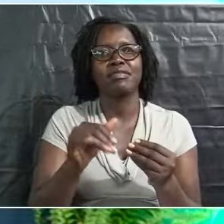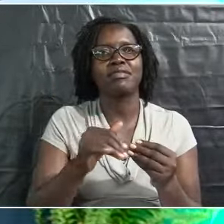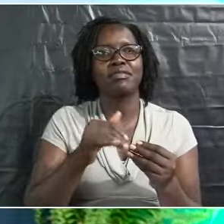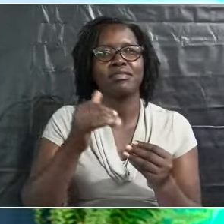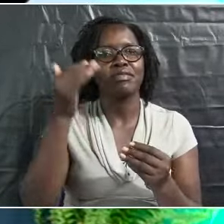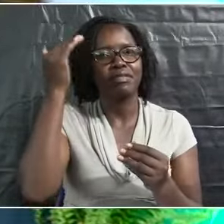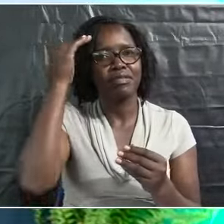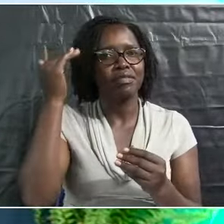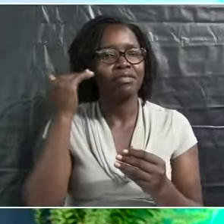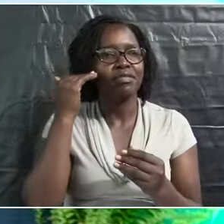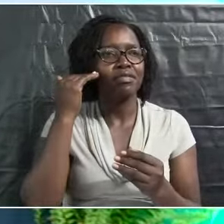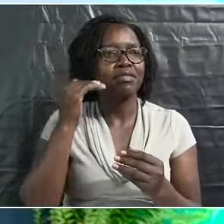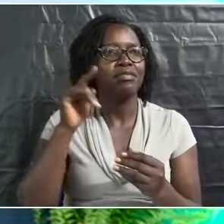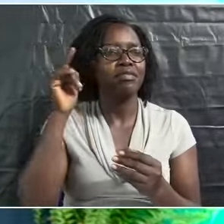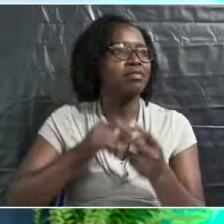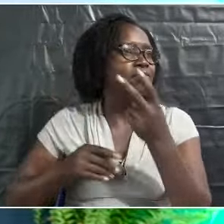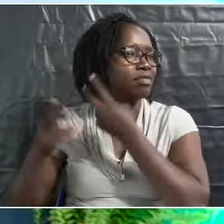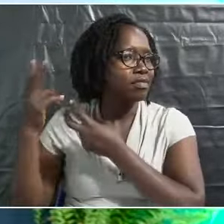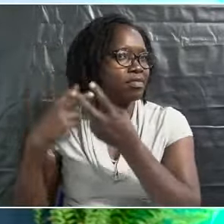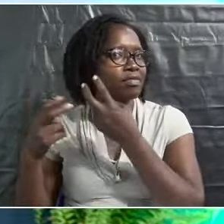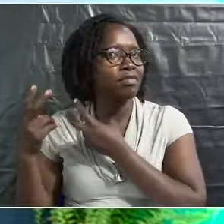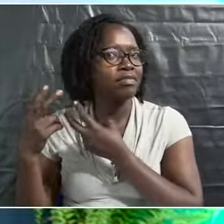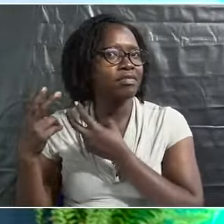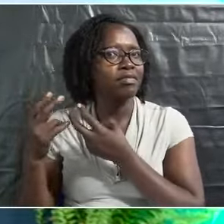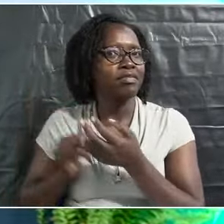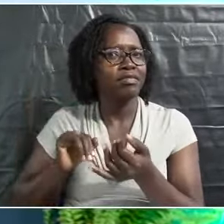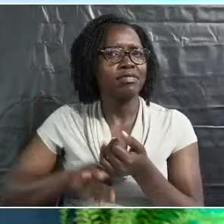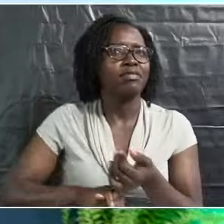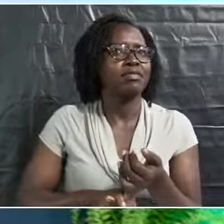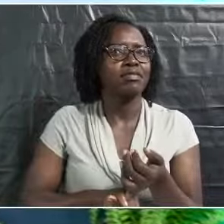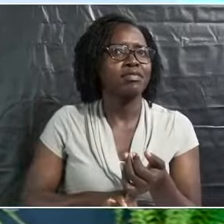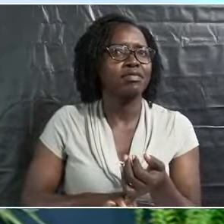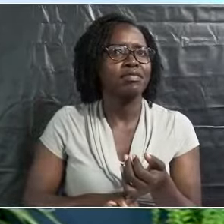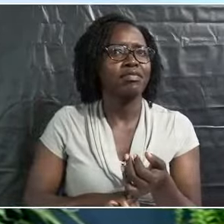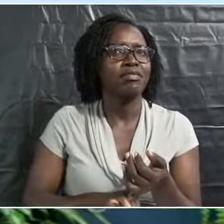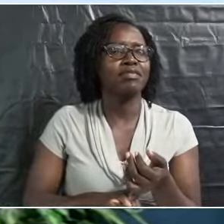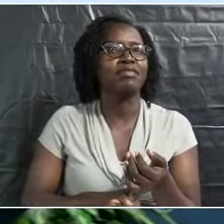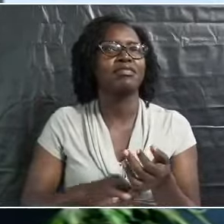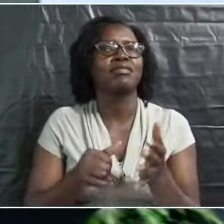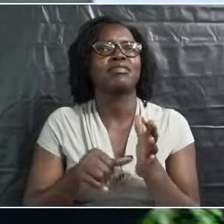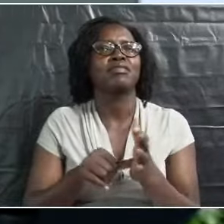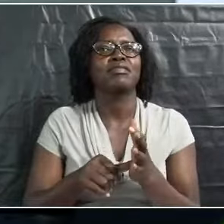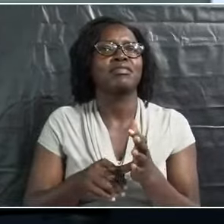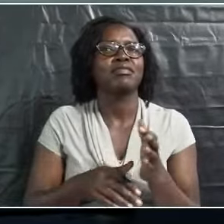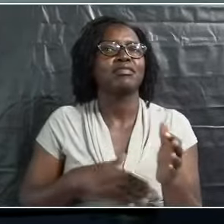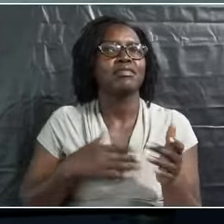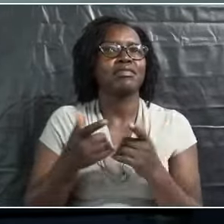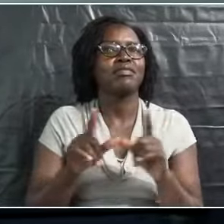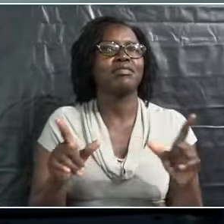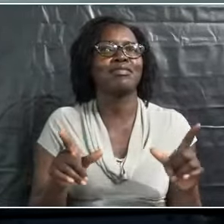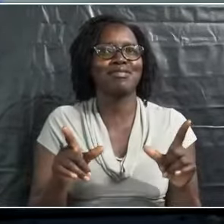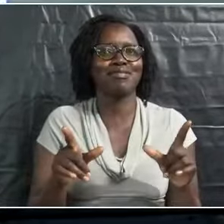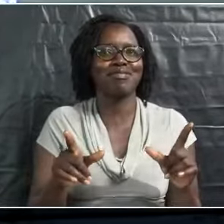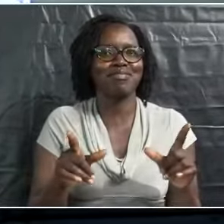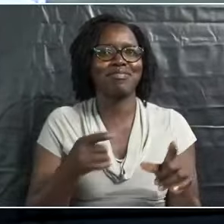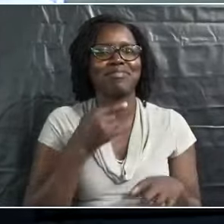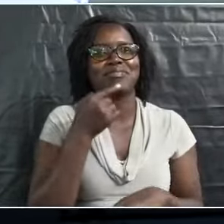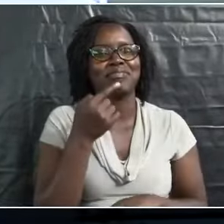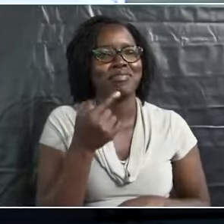head, they cannot listen to the wife. There is a proverb in my language which says,